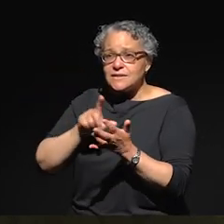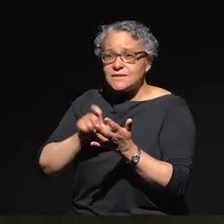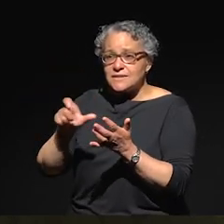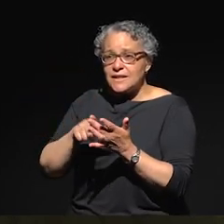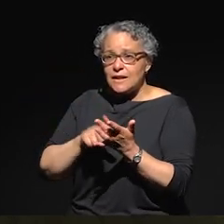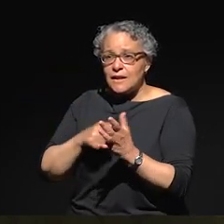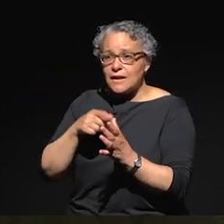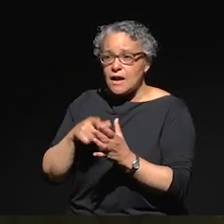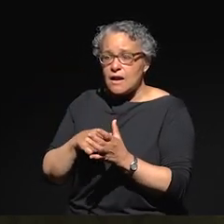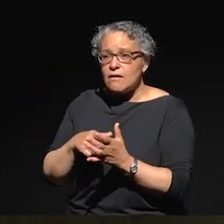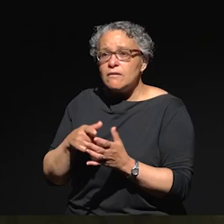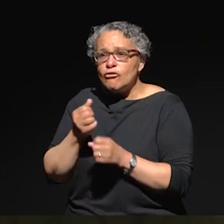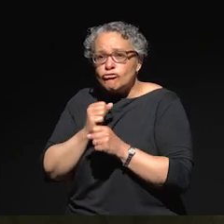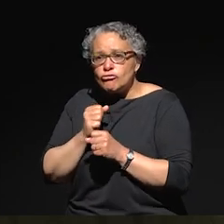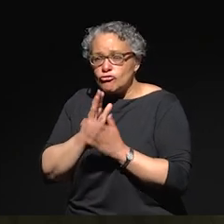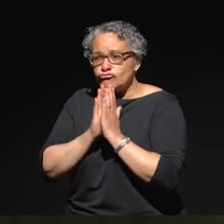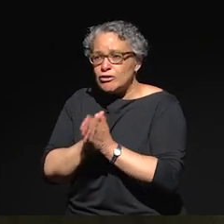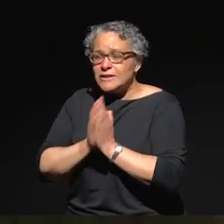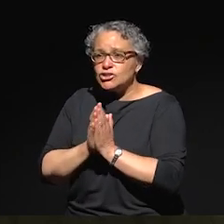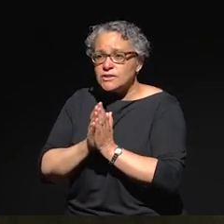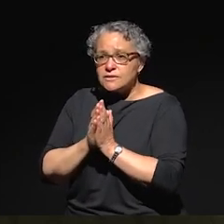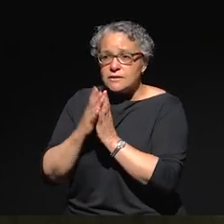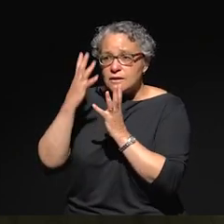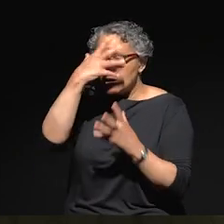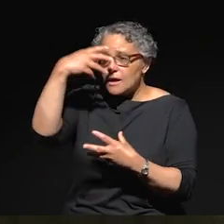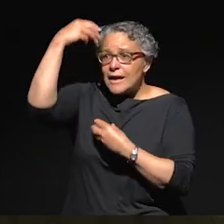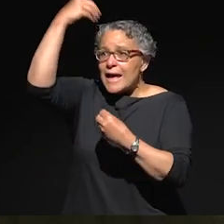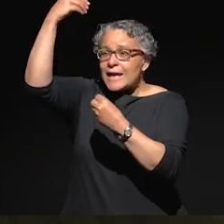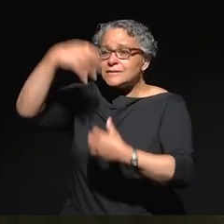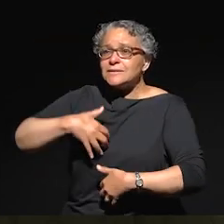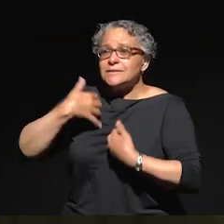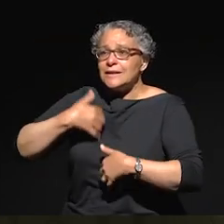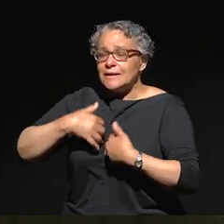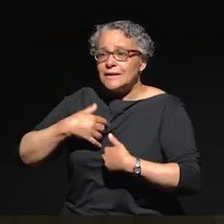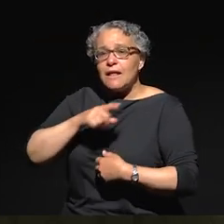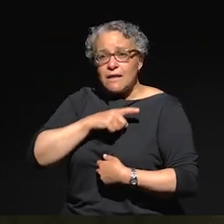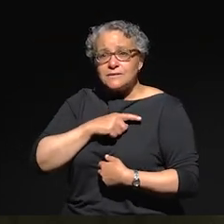ecstasy, just like St. Catherine earlier. And this is why we've placed them across from each other